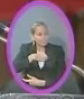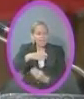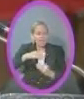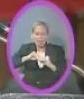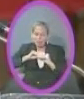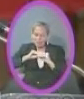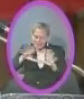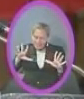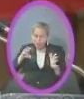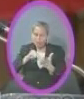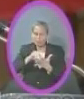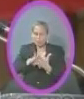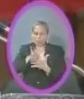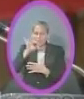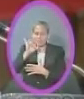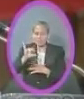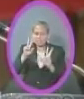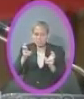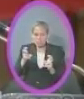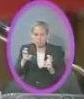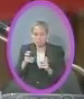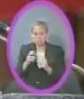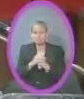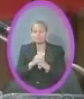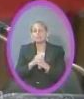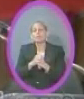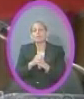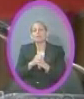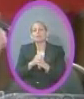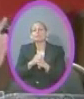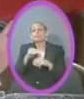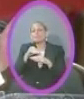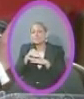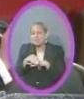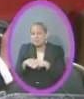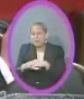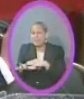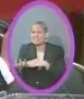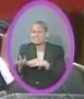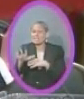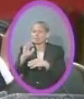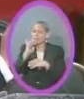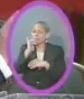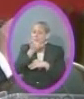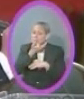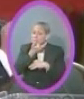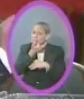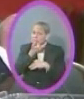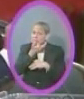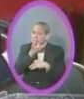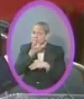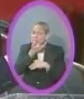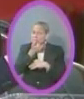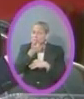on the record on this issue. Simply saying or advising recklessly to defy the